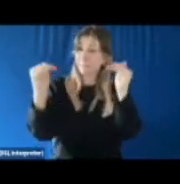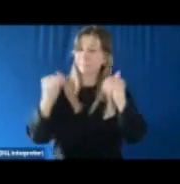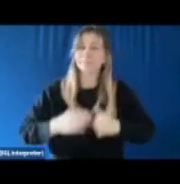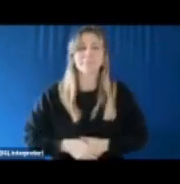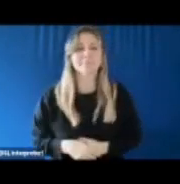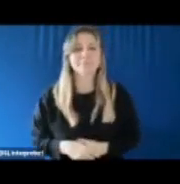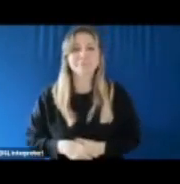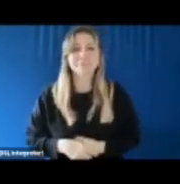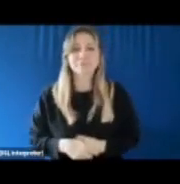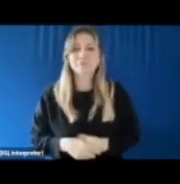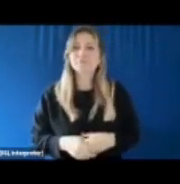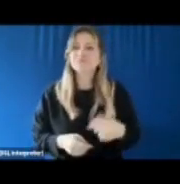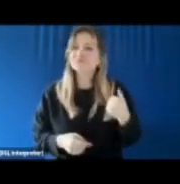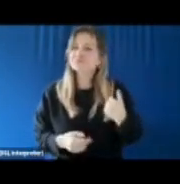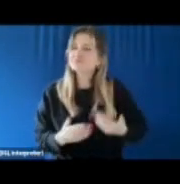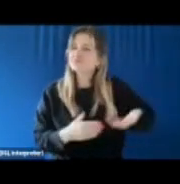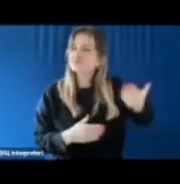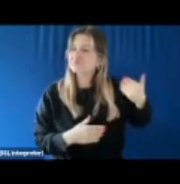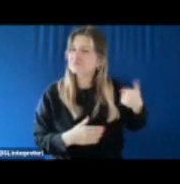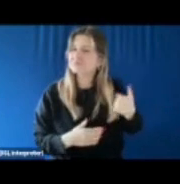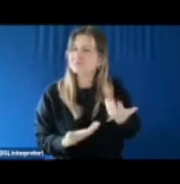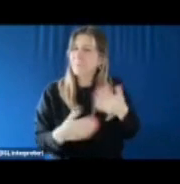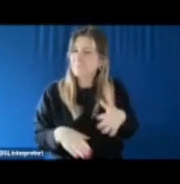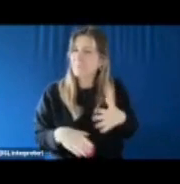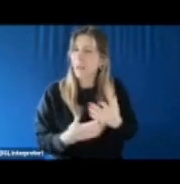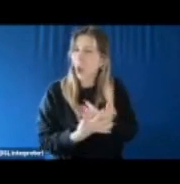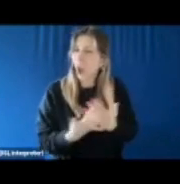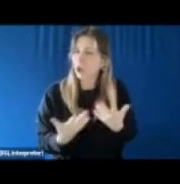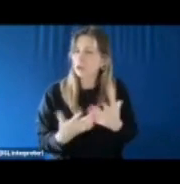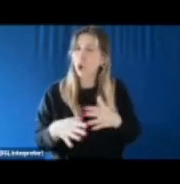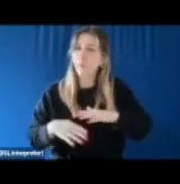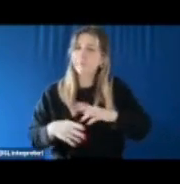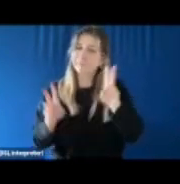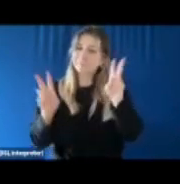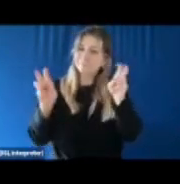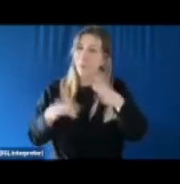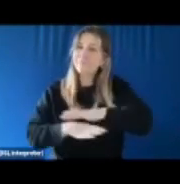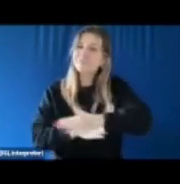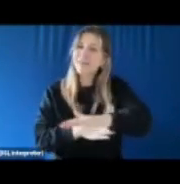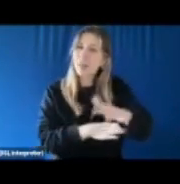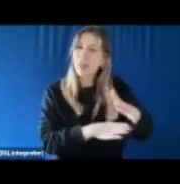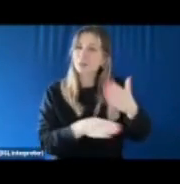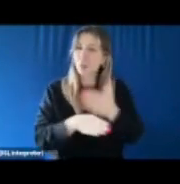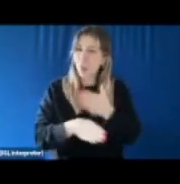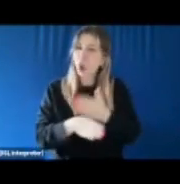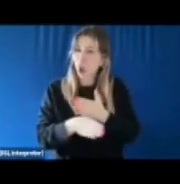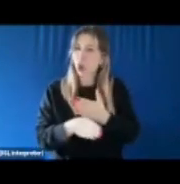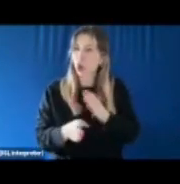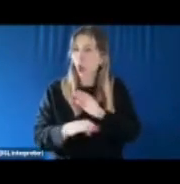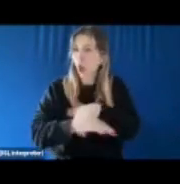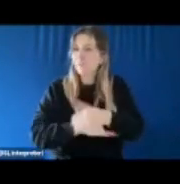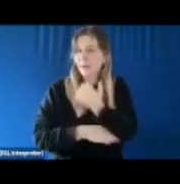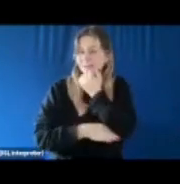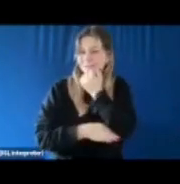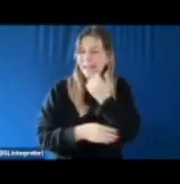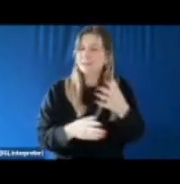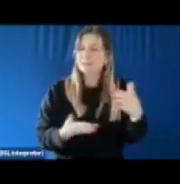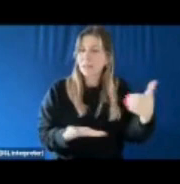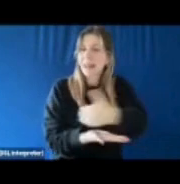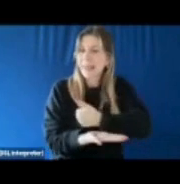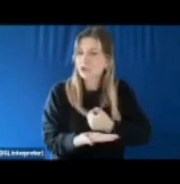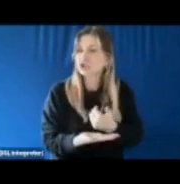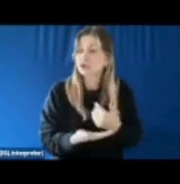which we sometimes call field work in the industry. I've mainly focused on cultural and creative